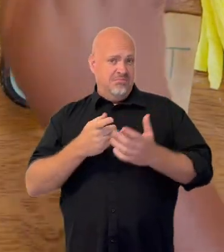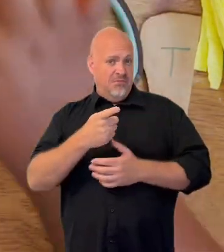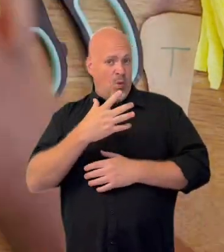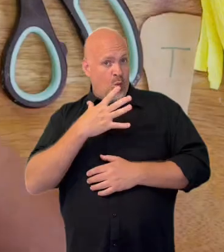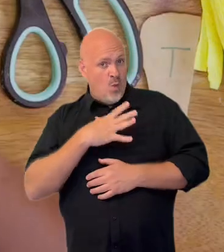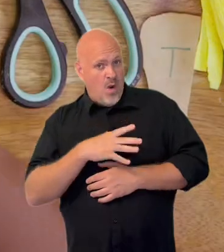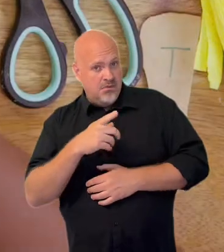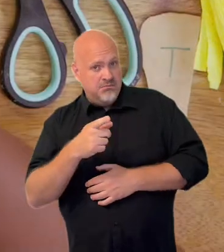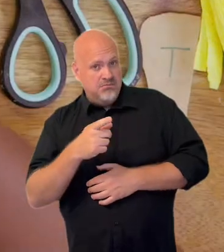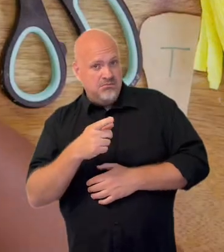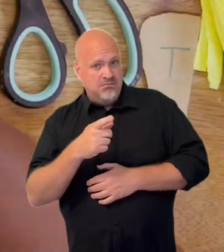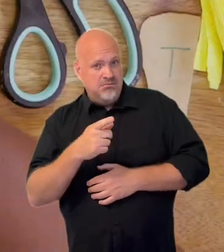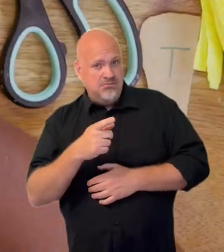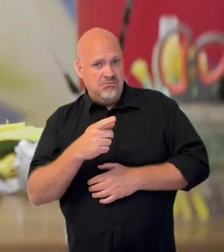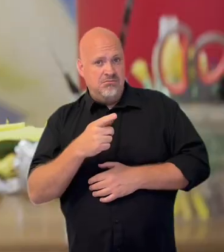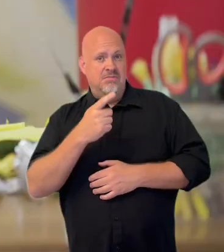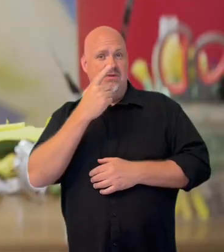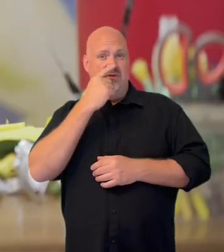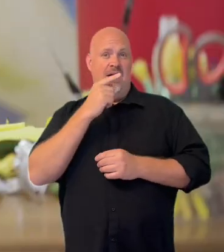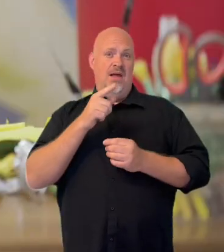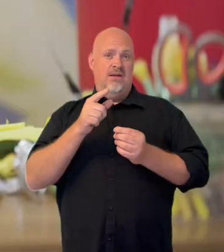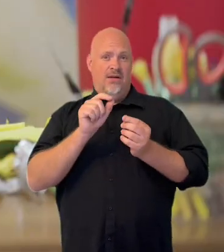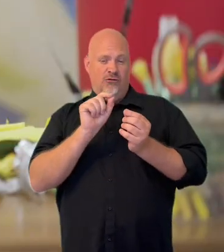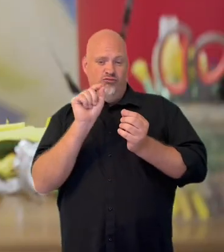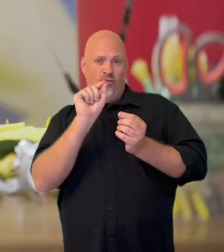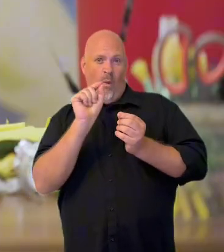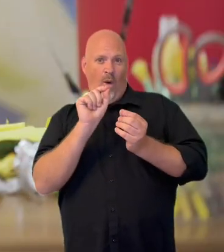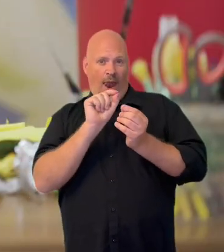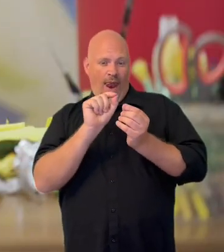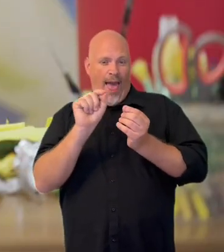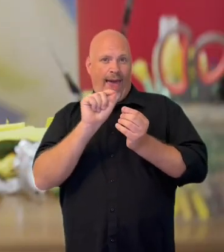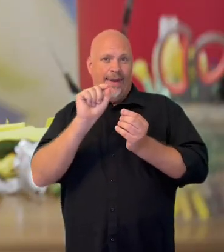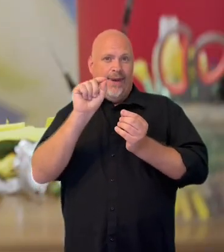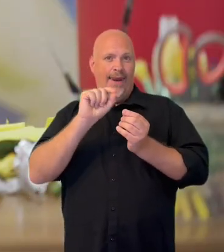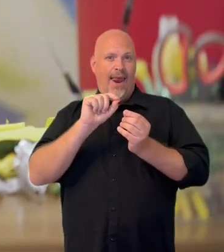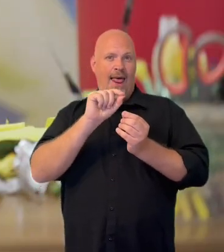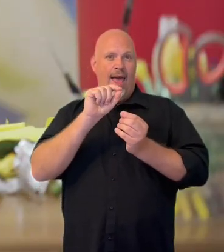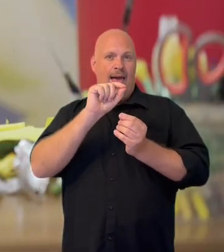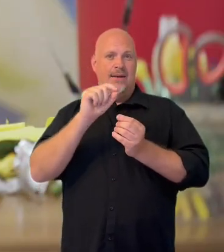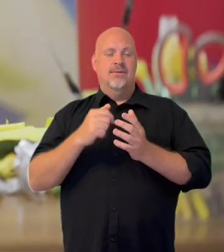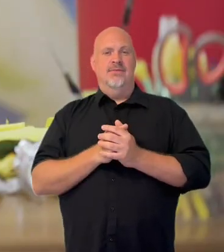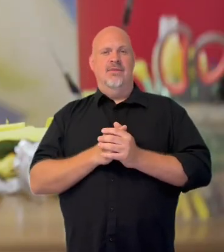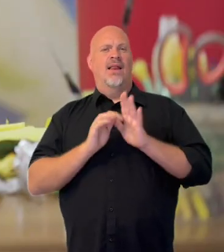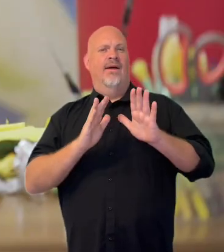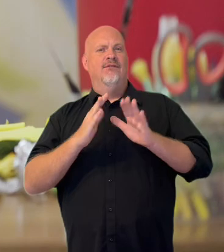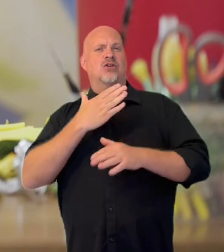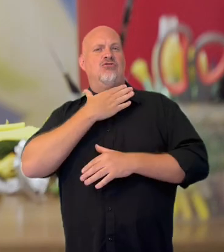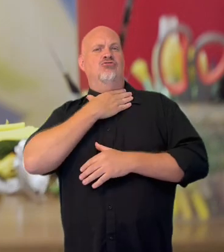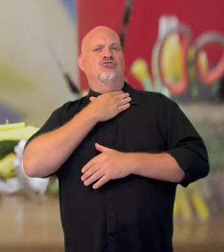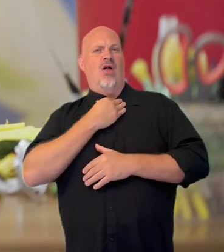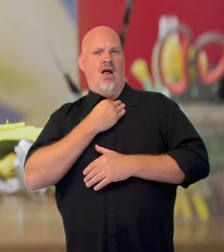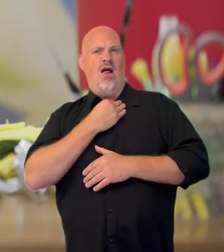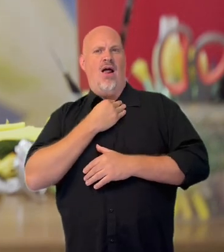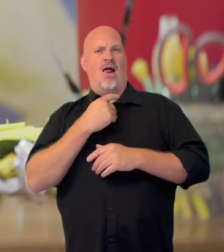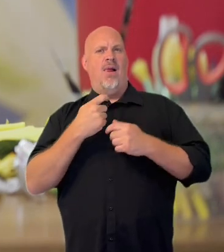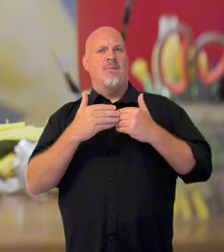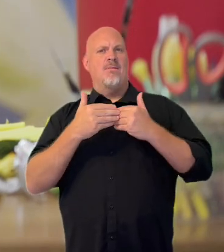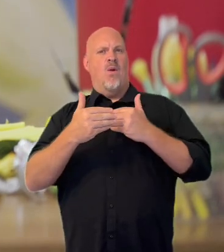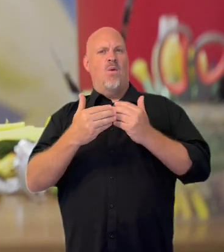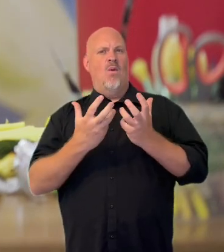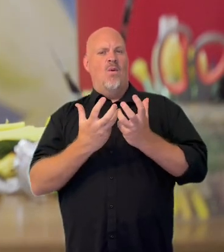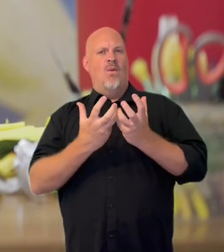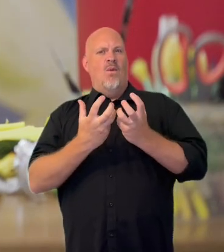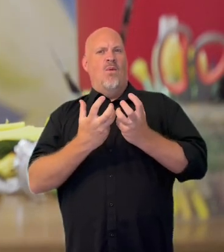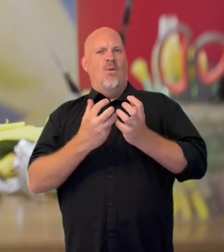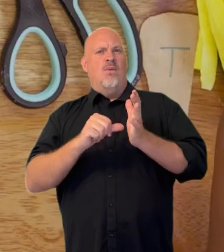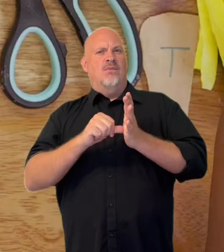more rigid. And do the same thing. And get a bit of glue and